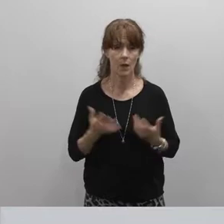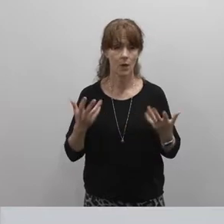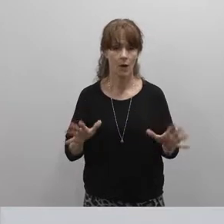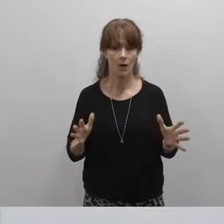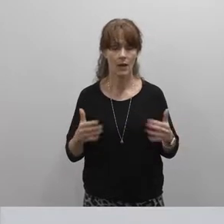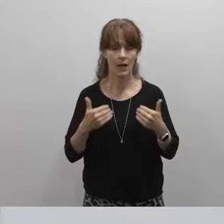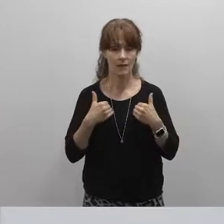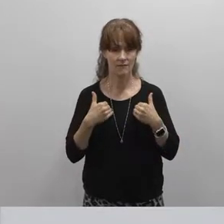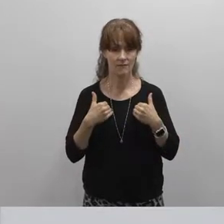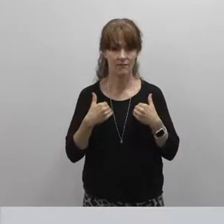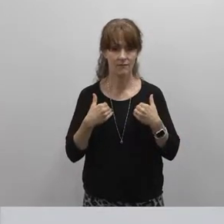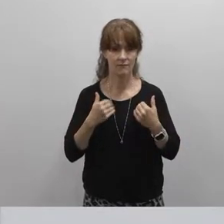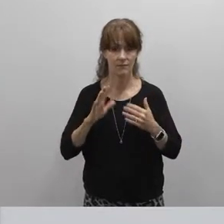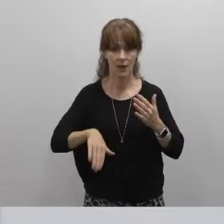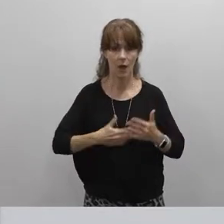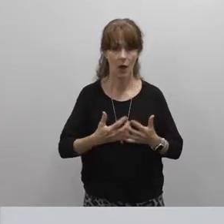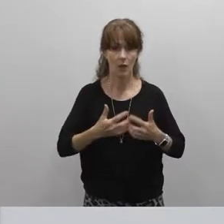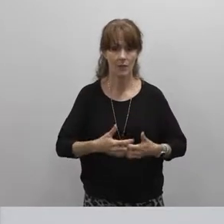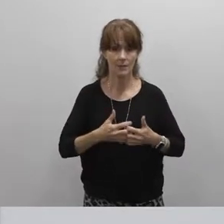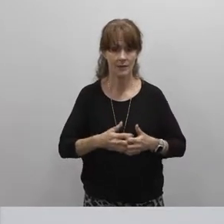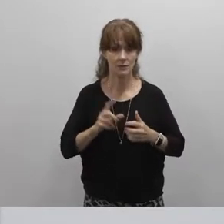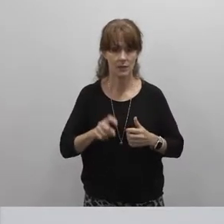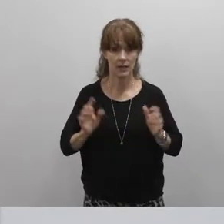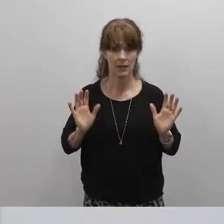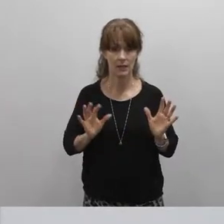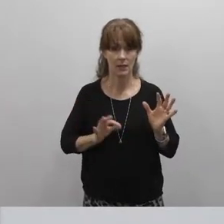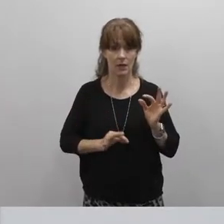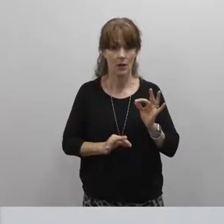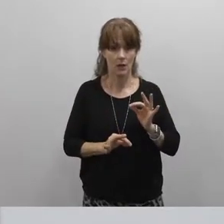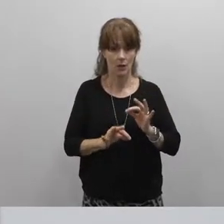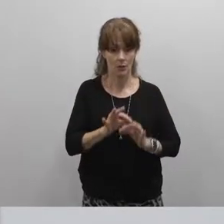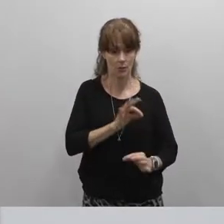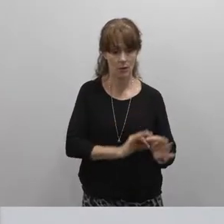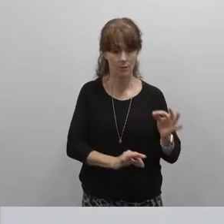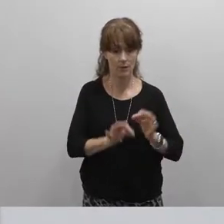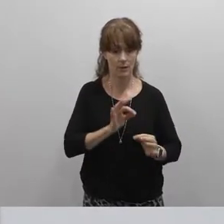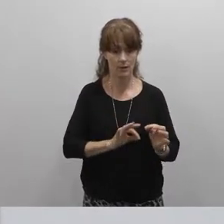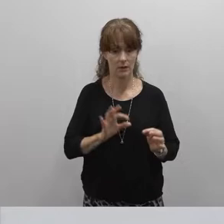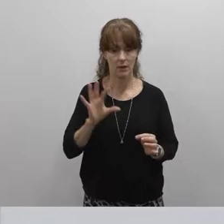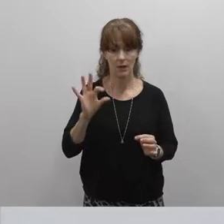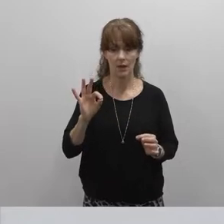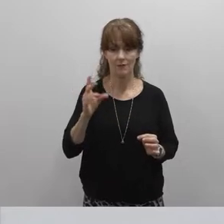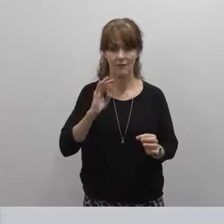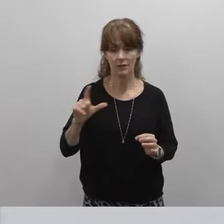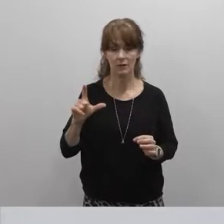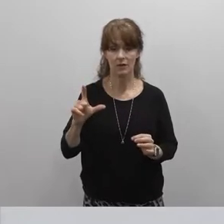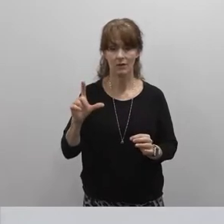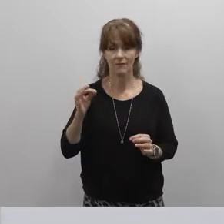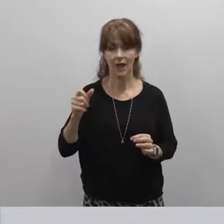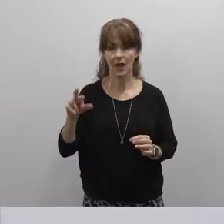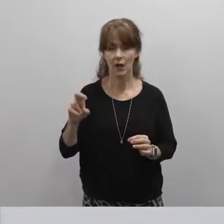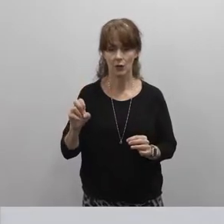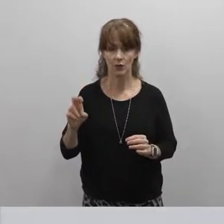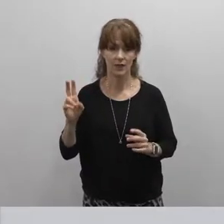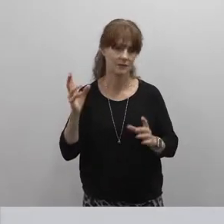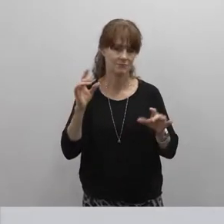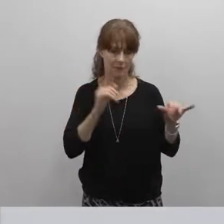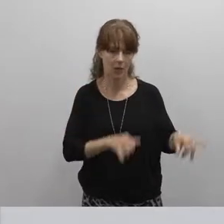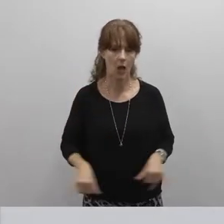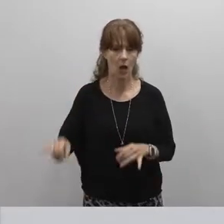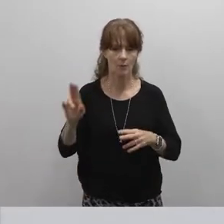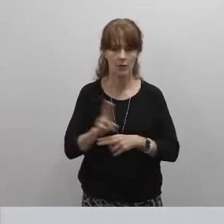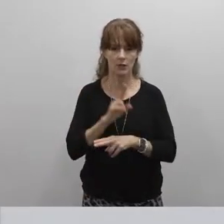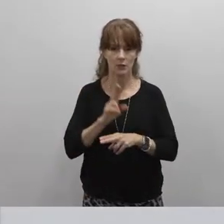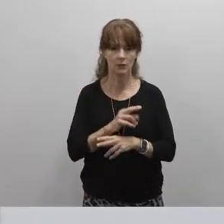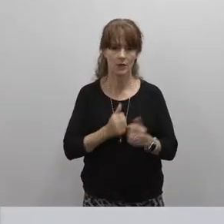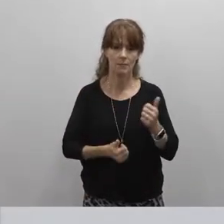have all the machines we need to replace fossil-fired machines that are in common use in a school district and